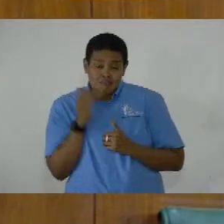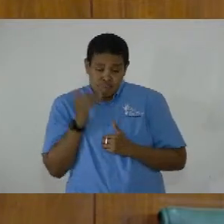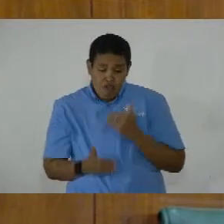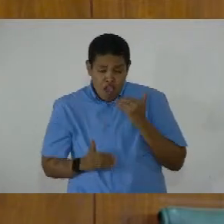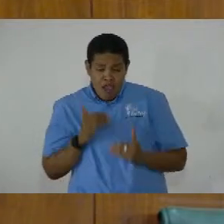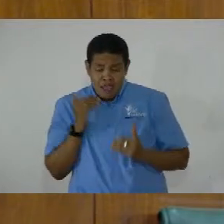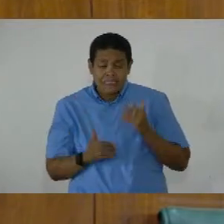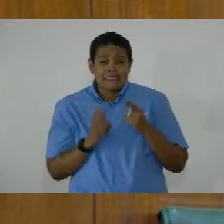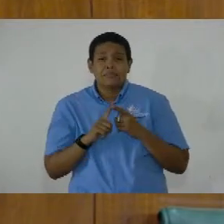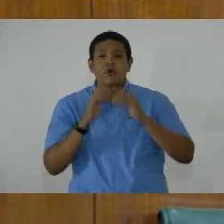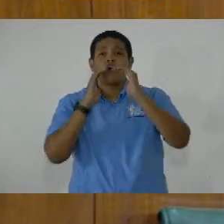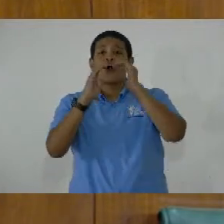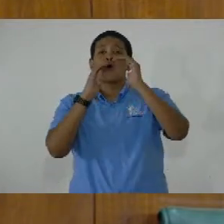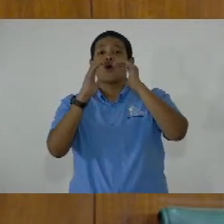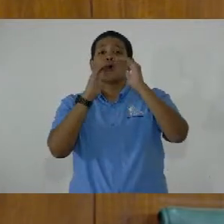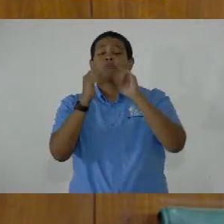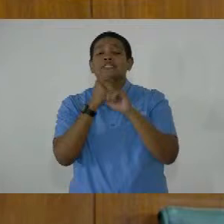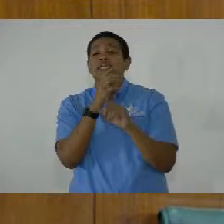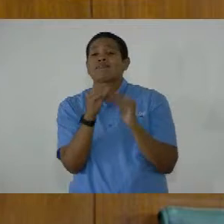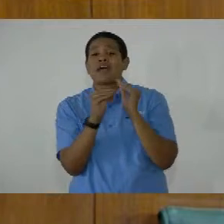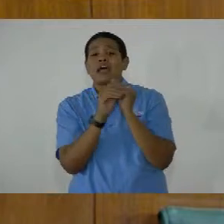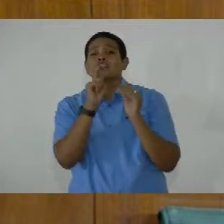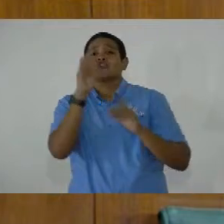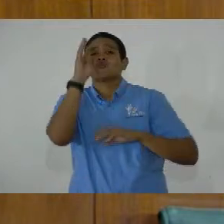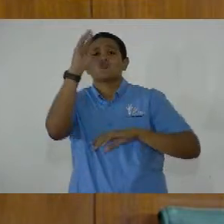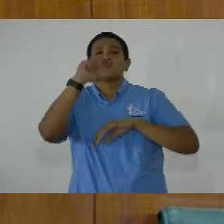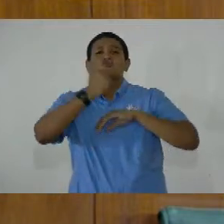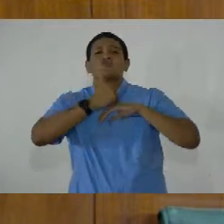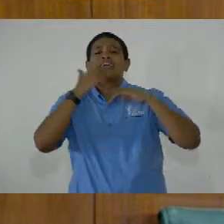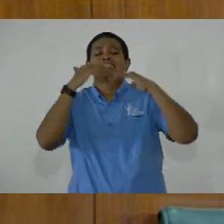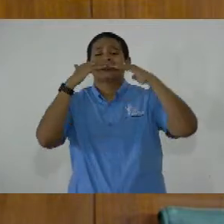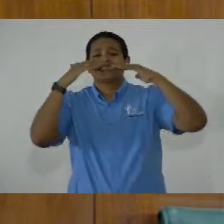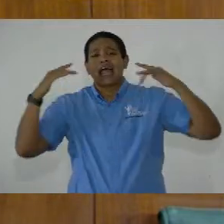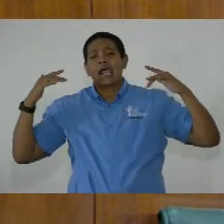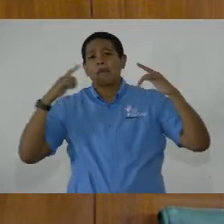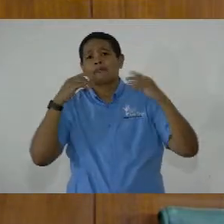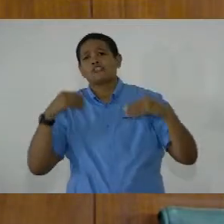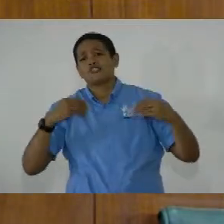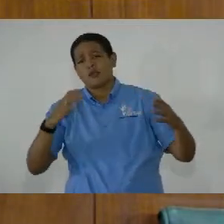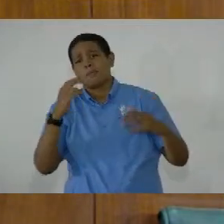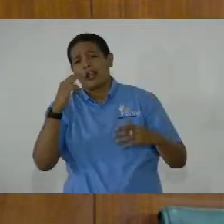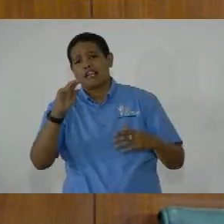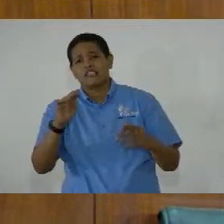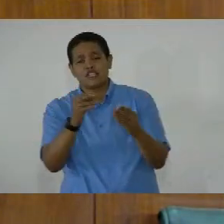processes, and communications to create a dynamic supply chain solution.